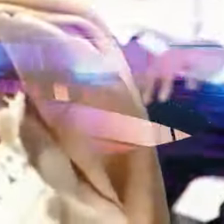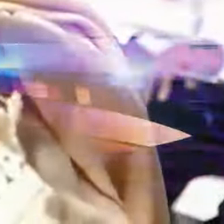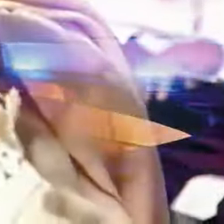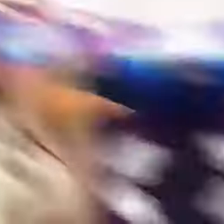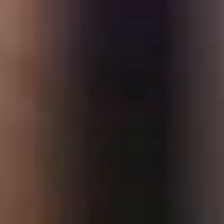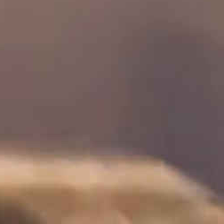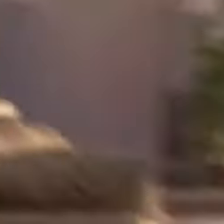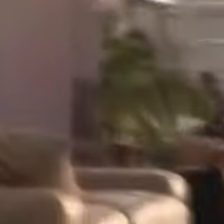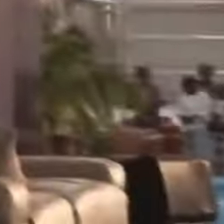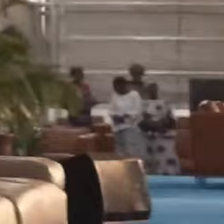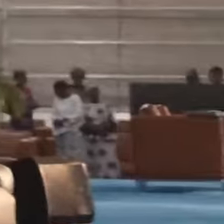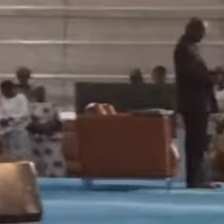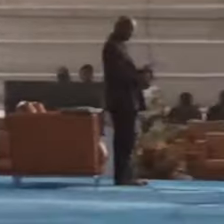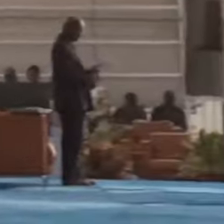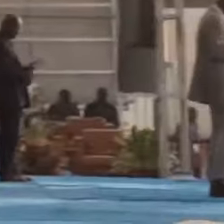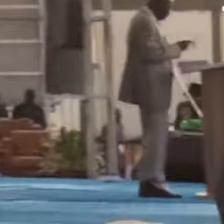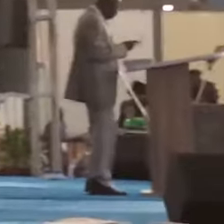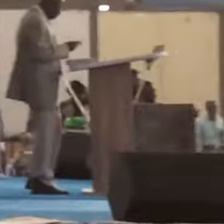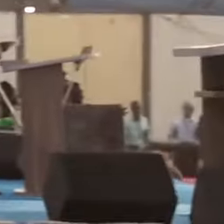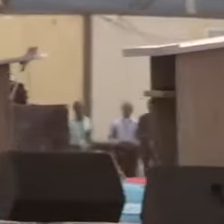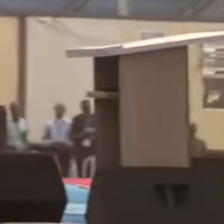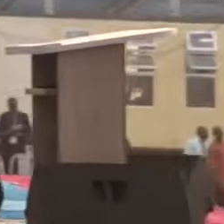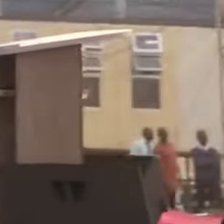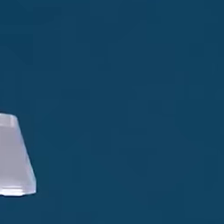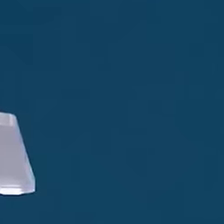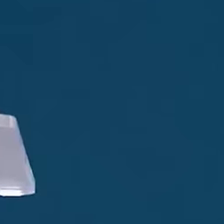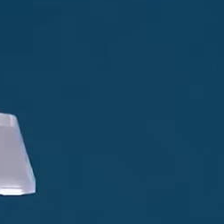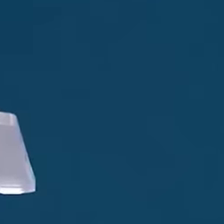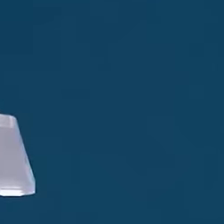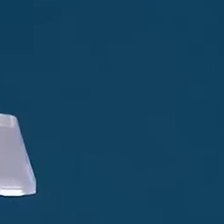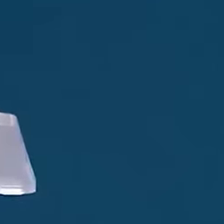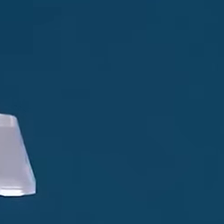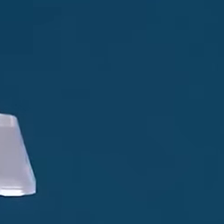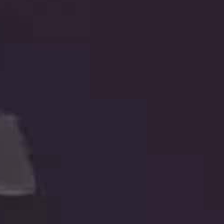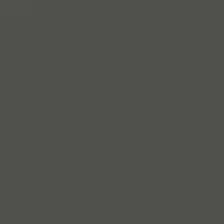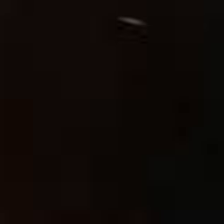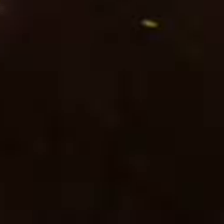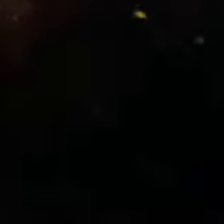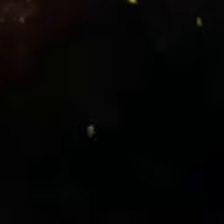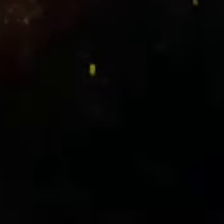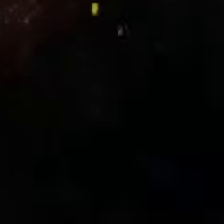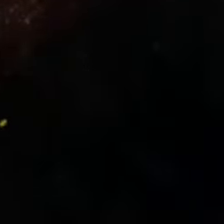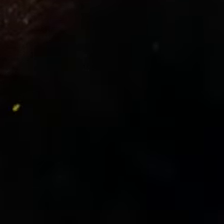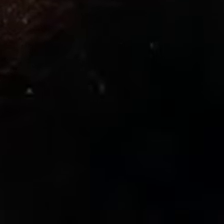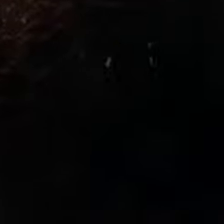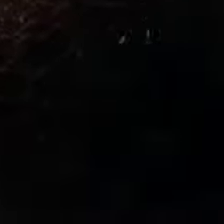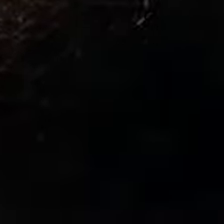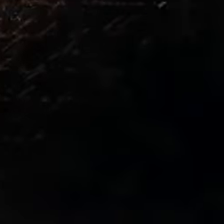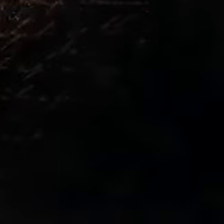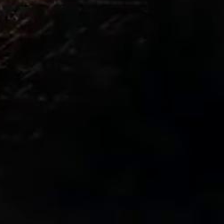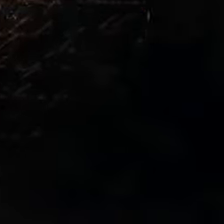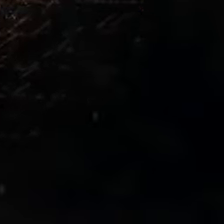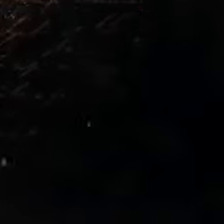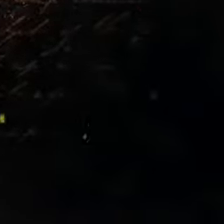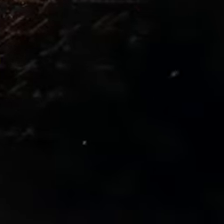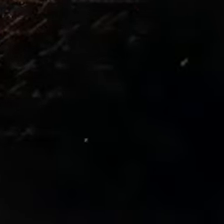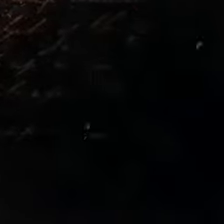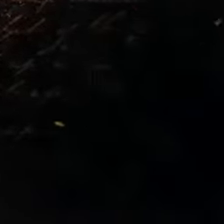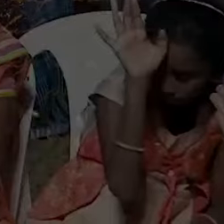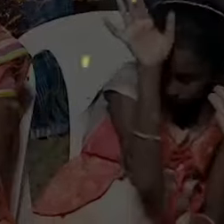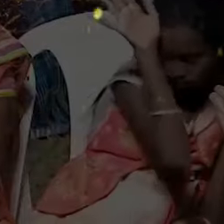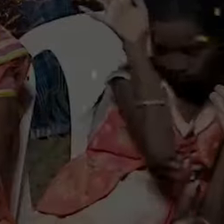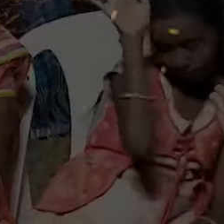wonders and might. Join the servants of God, Pastor Dr. W.F. Kumuyi, every first and third Thursdays of every month in